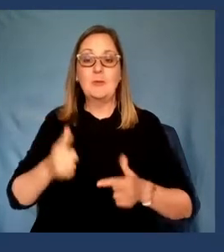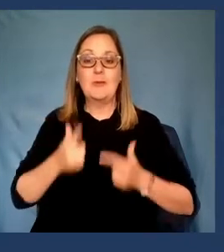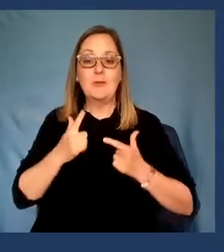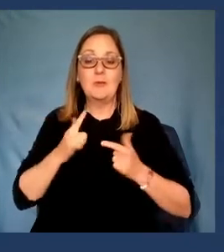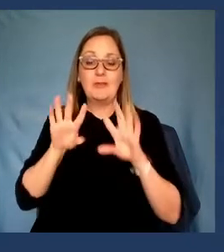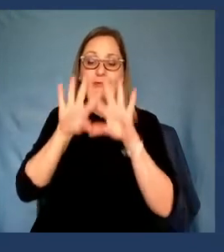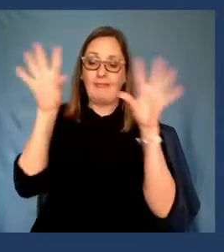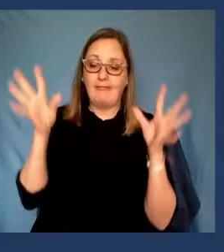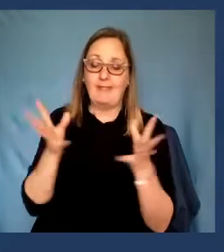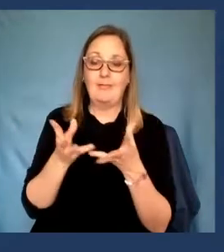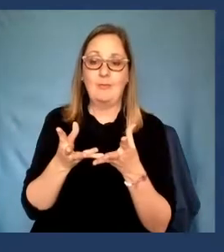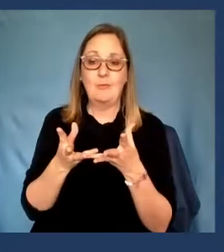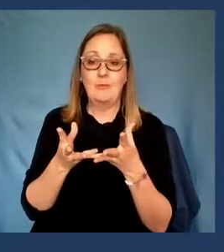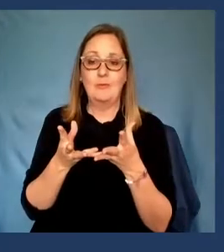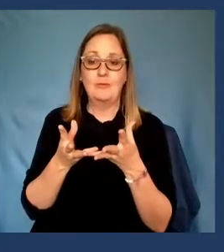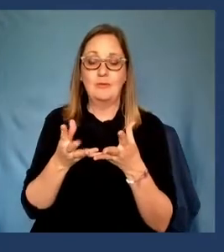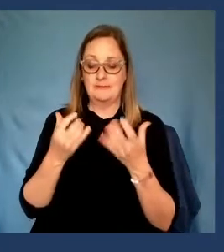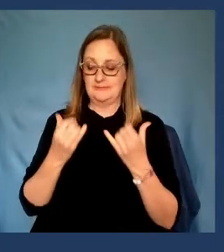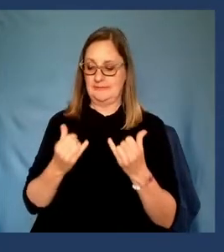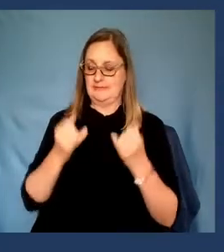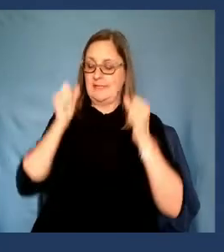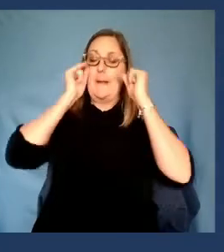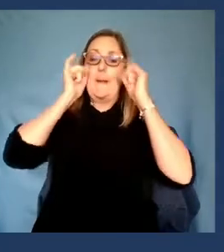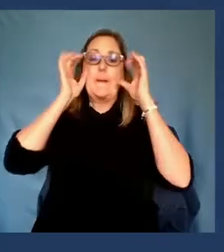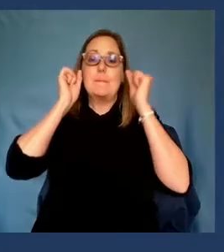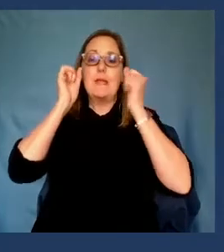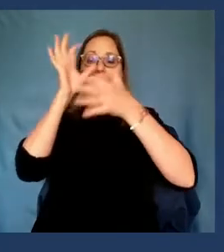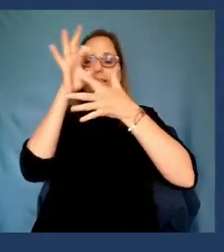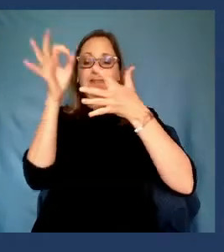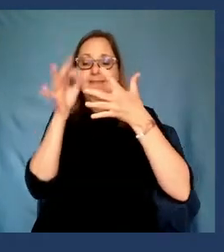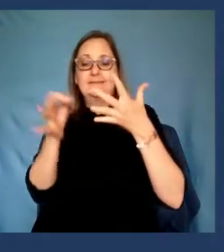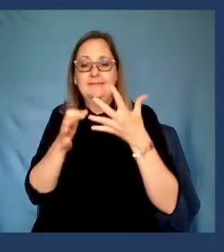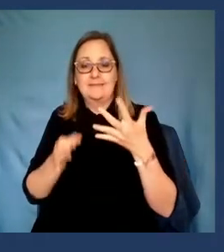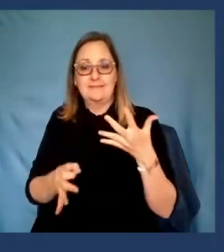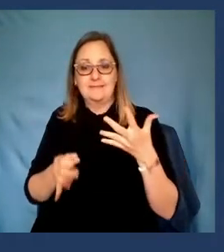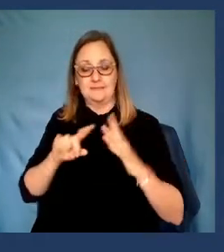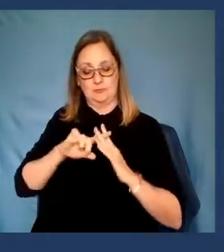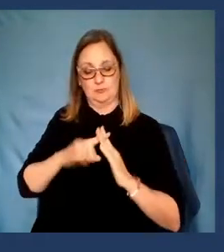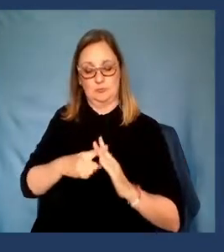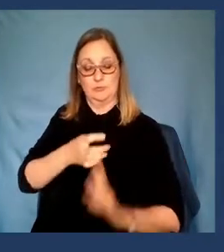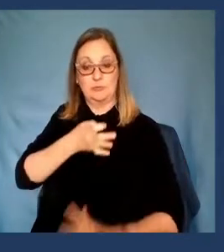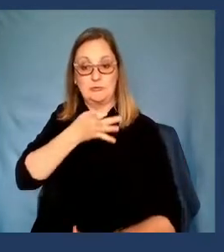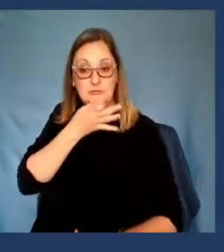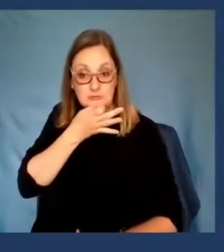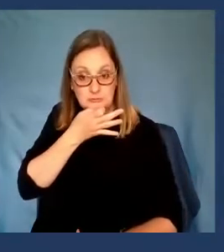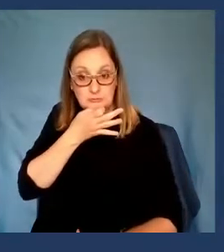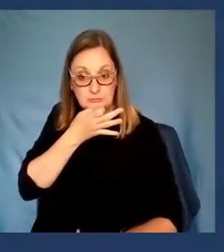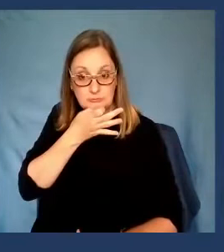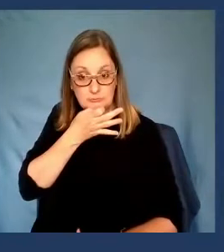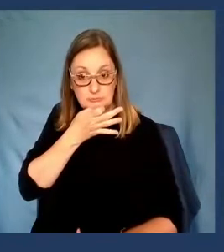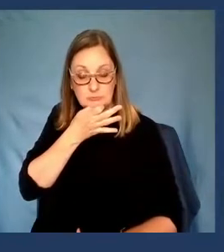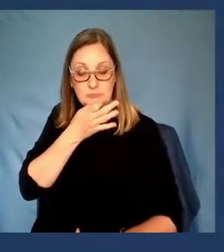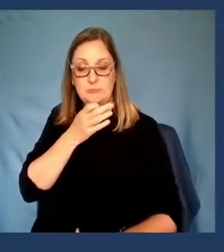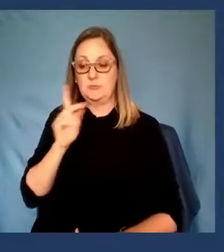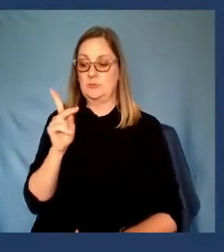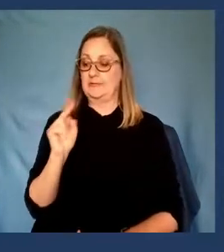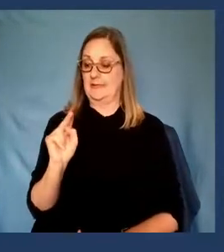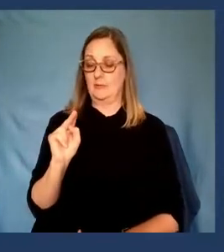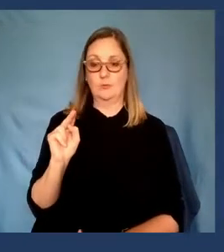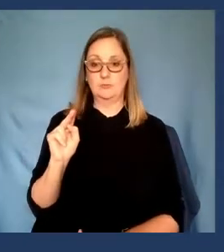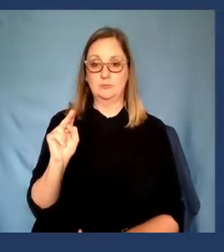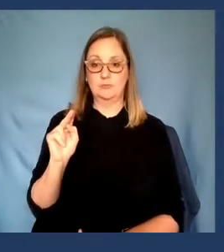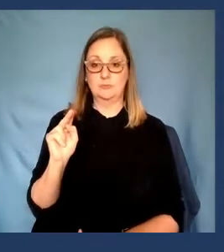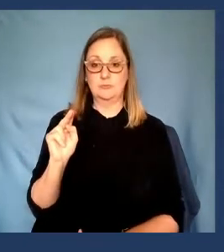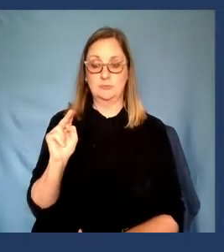pretty amazing lineup for you. We're going to start in just a few minutes with a series of keynotes, and